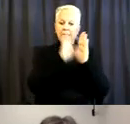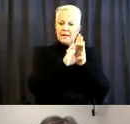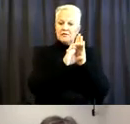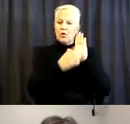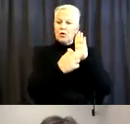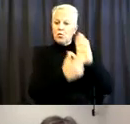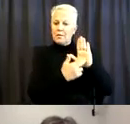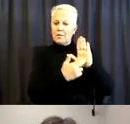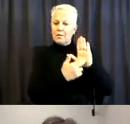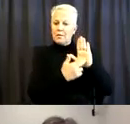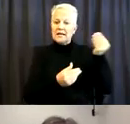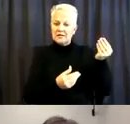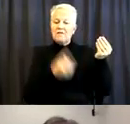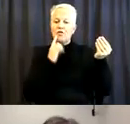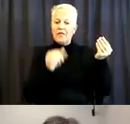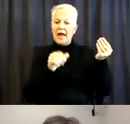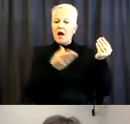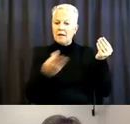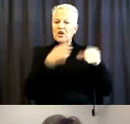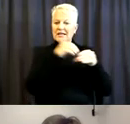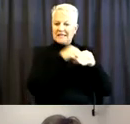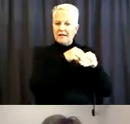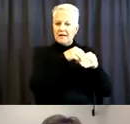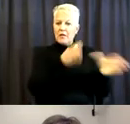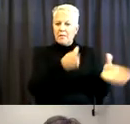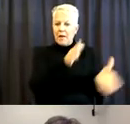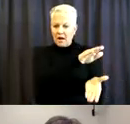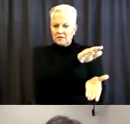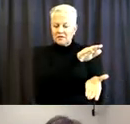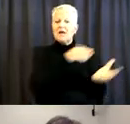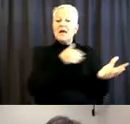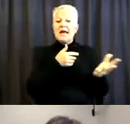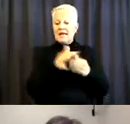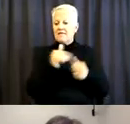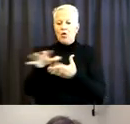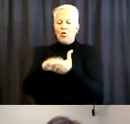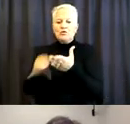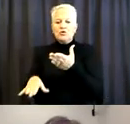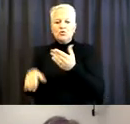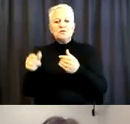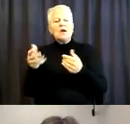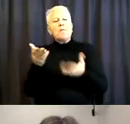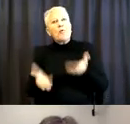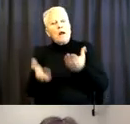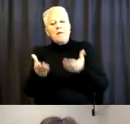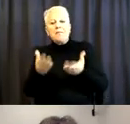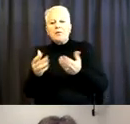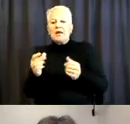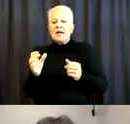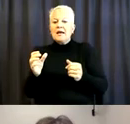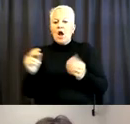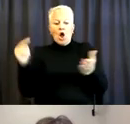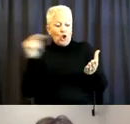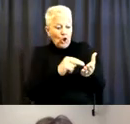pictorial representation of the object that's in the box, even though the student is probably